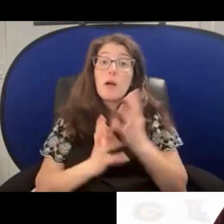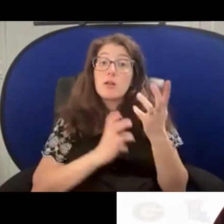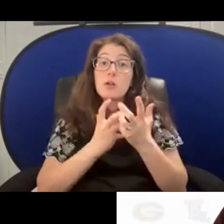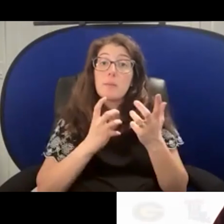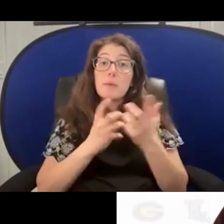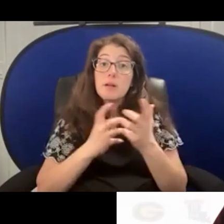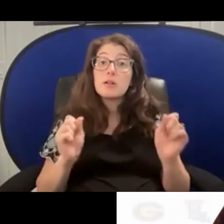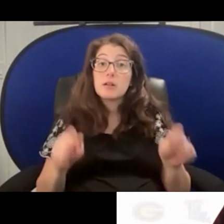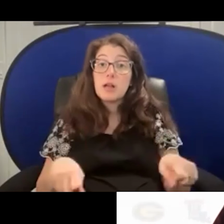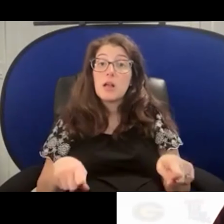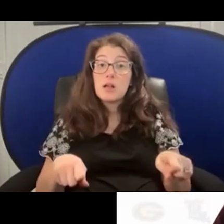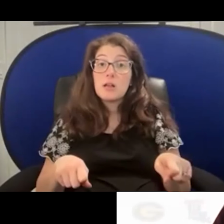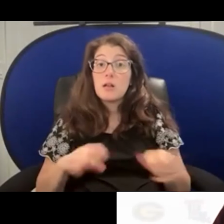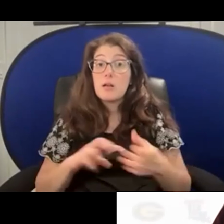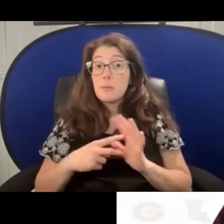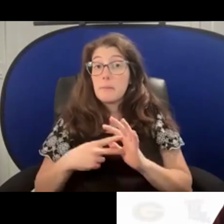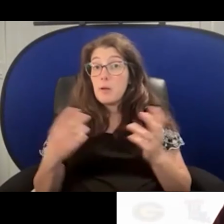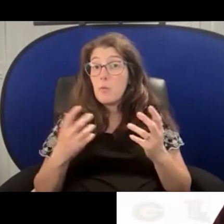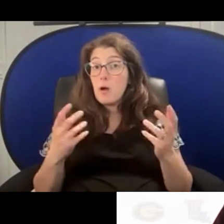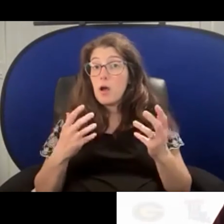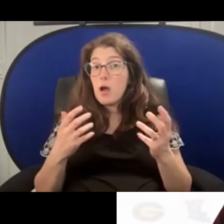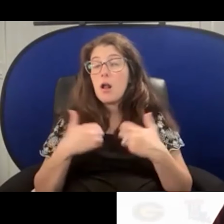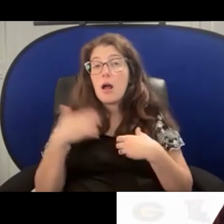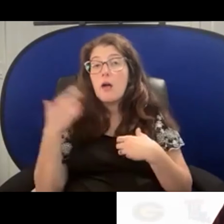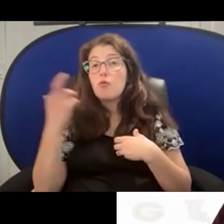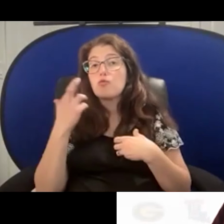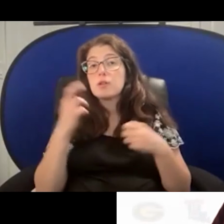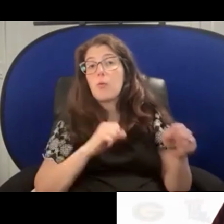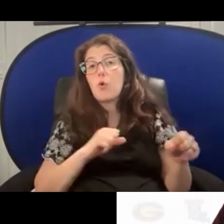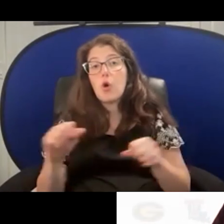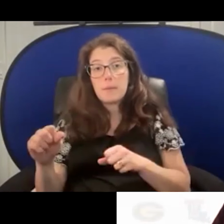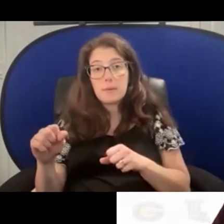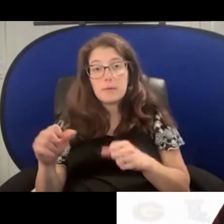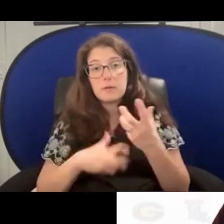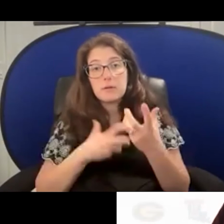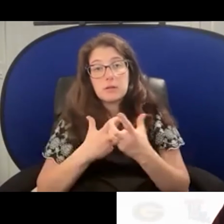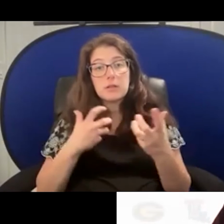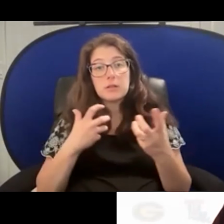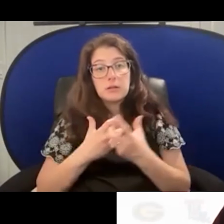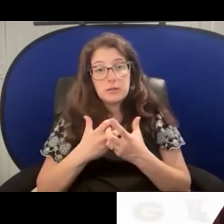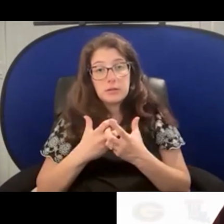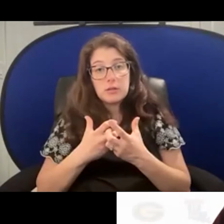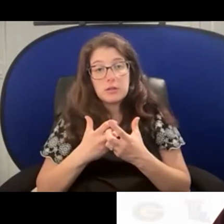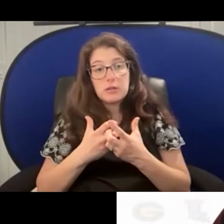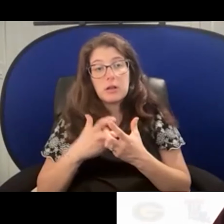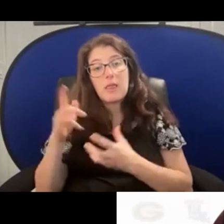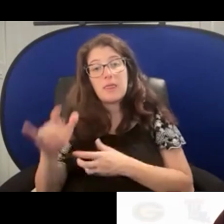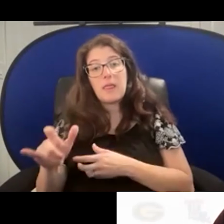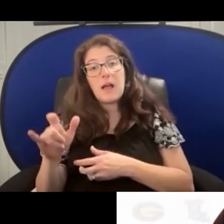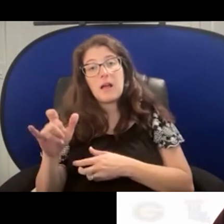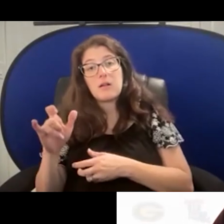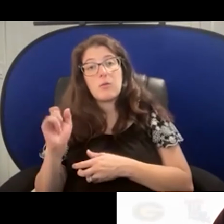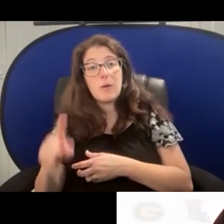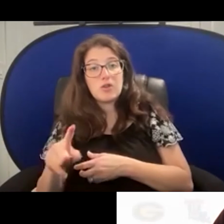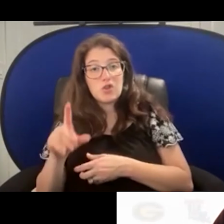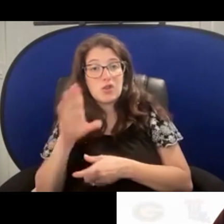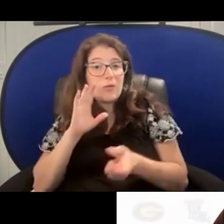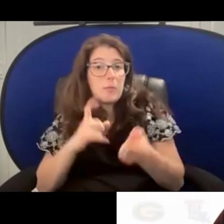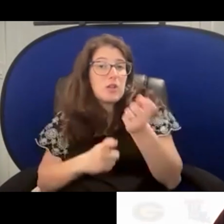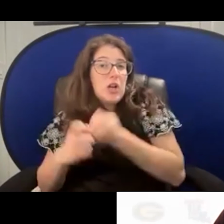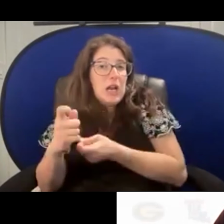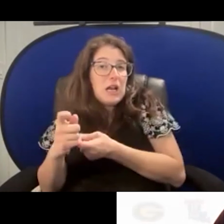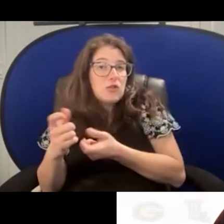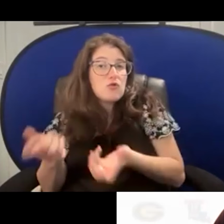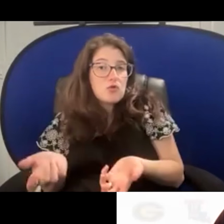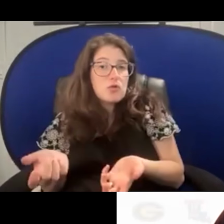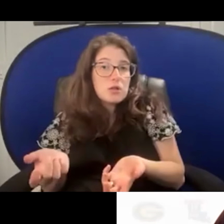in that case, there would be some reasonable accommodation where they would change that exam question somehow. And so that would